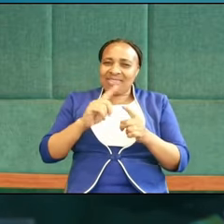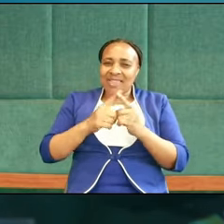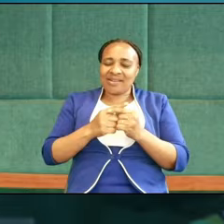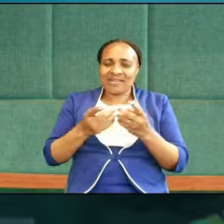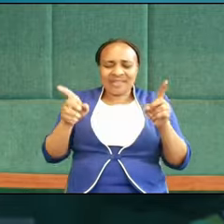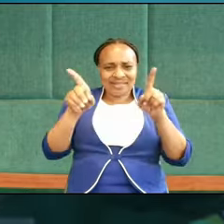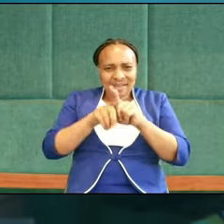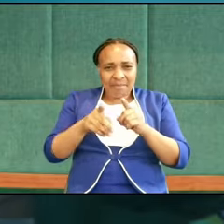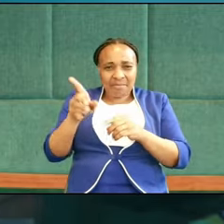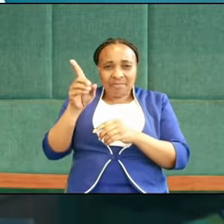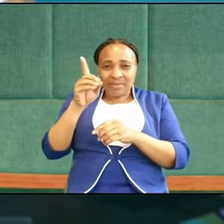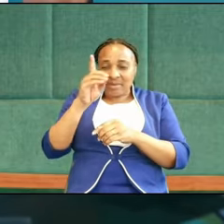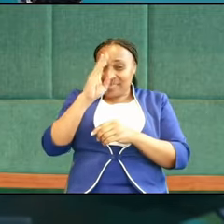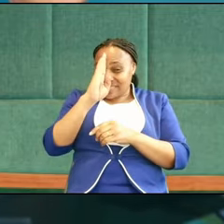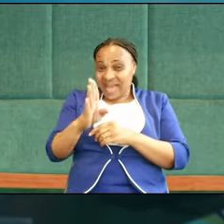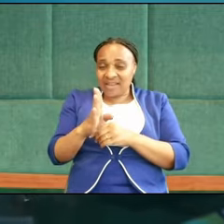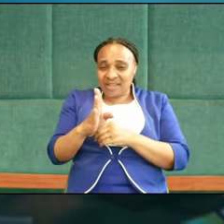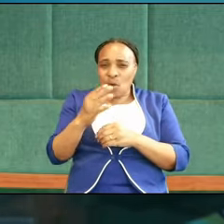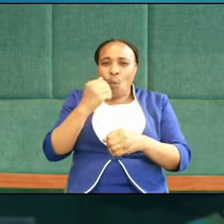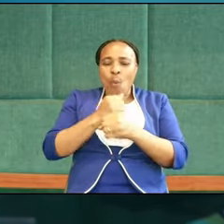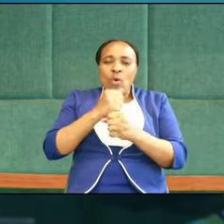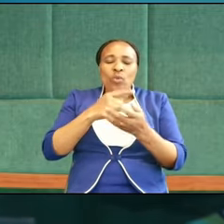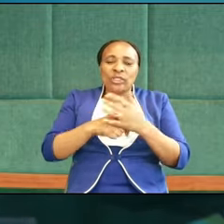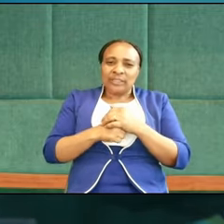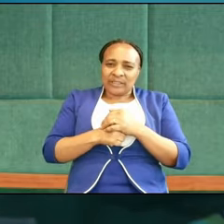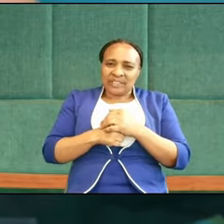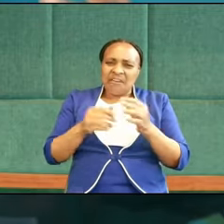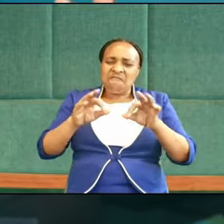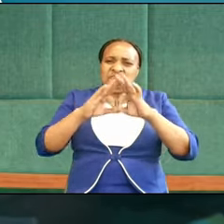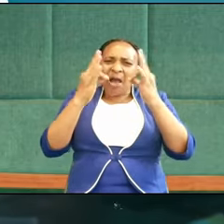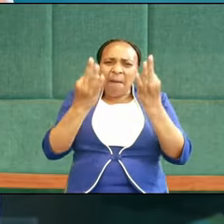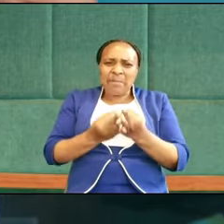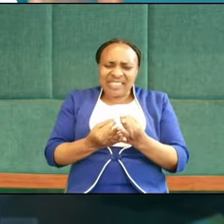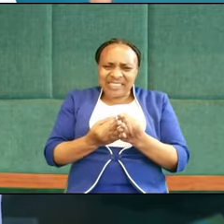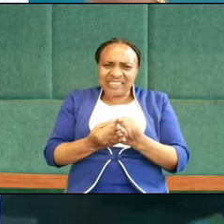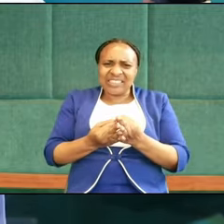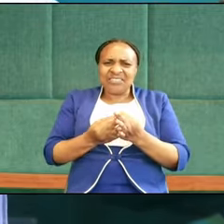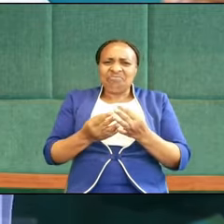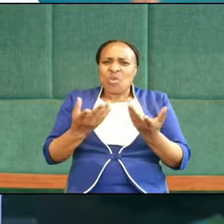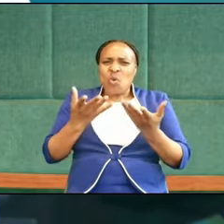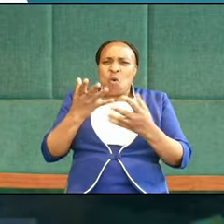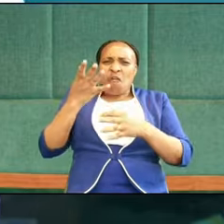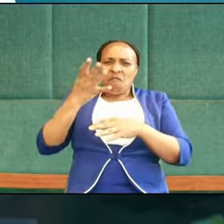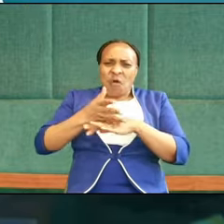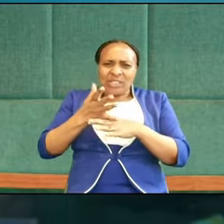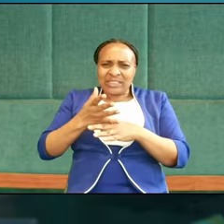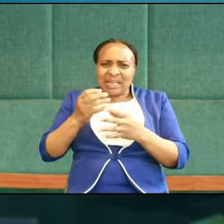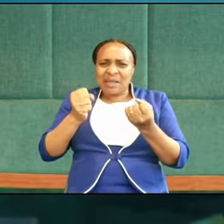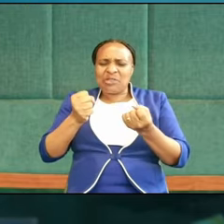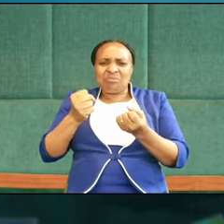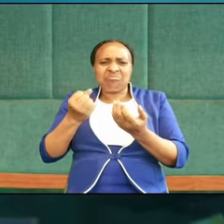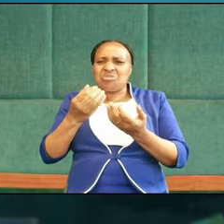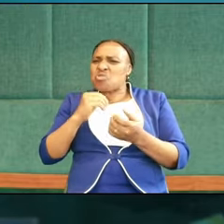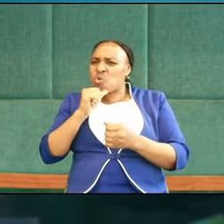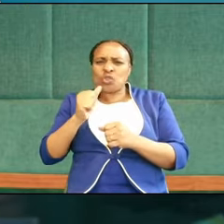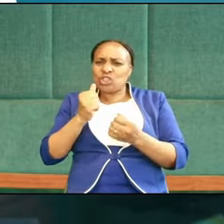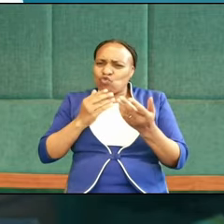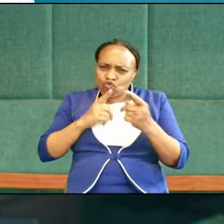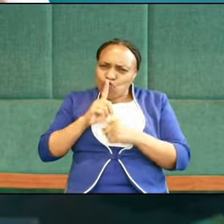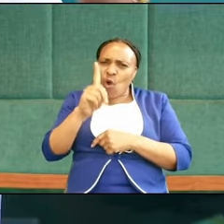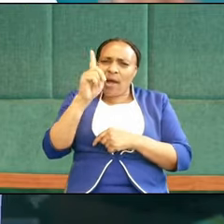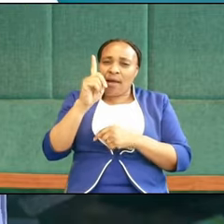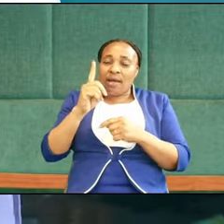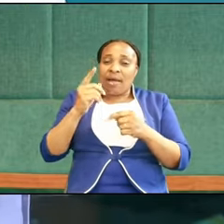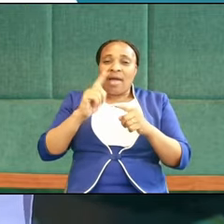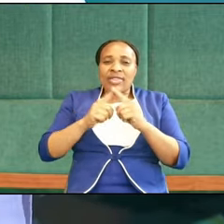Sunday, we dealt with unfamiliar family follies. Let's rethink a call just